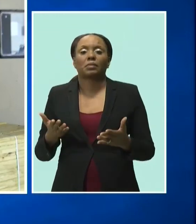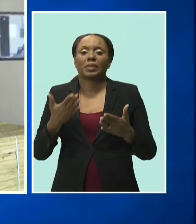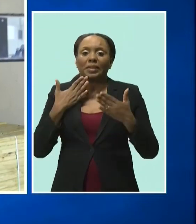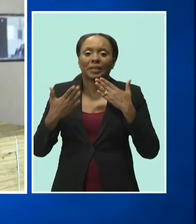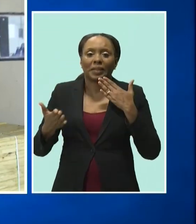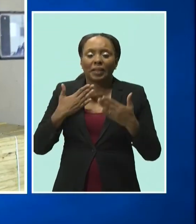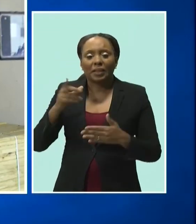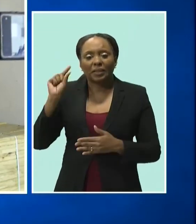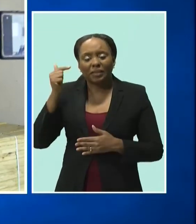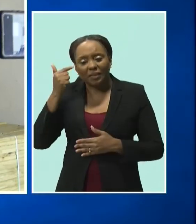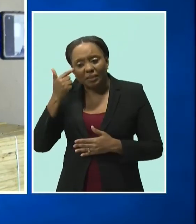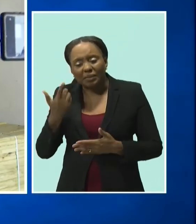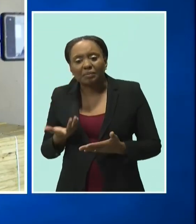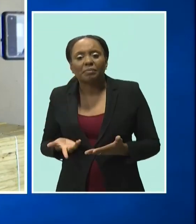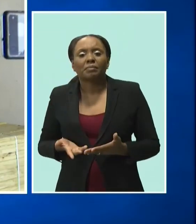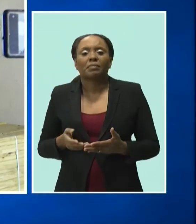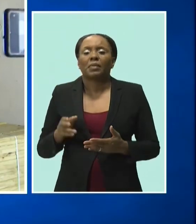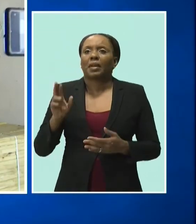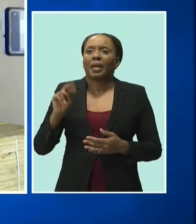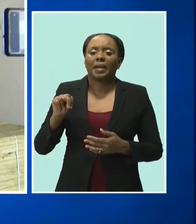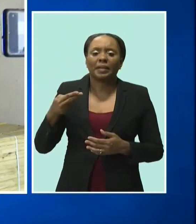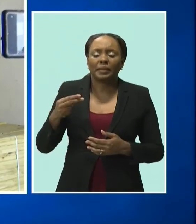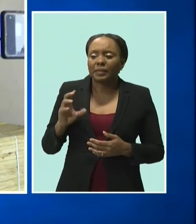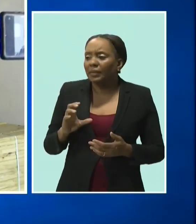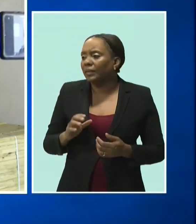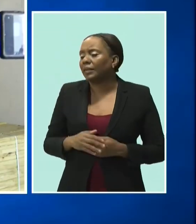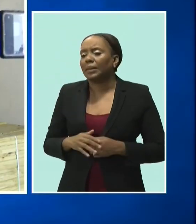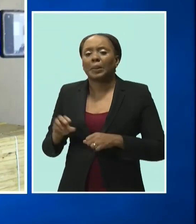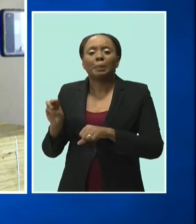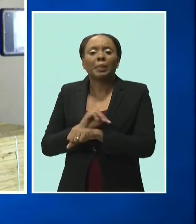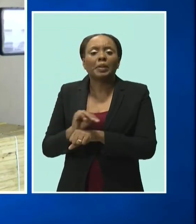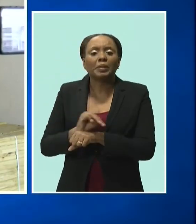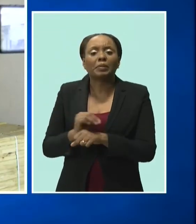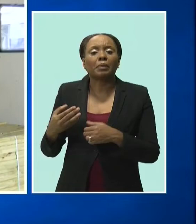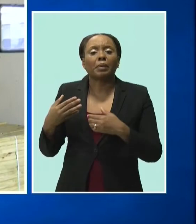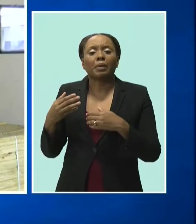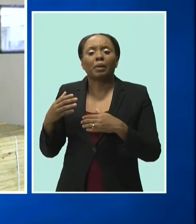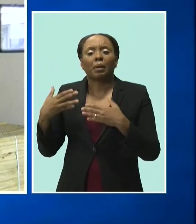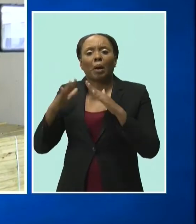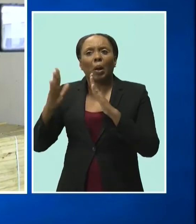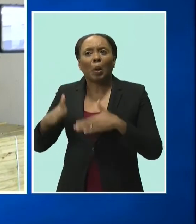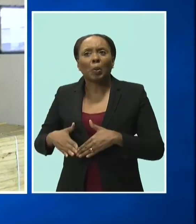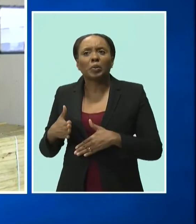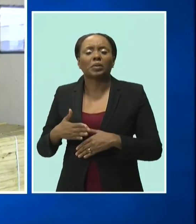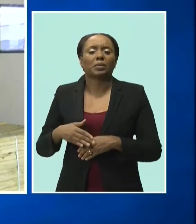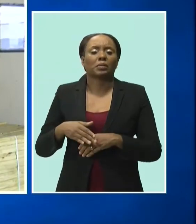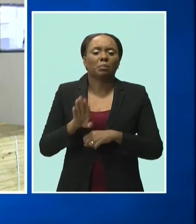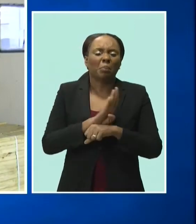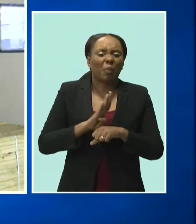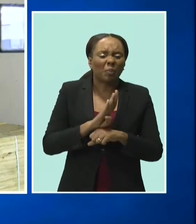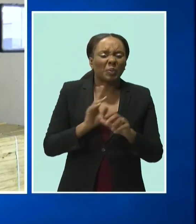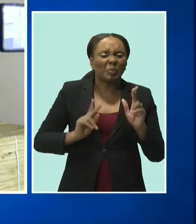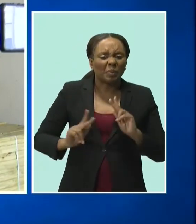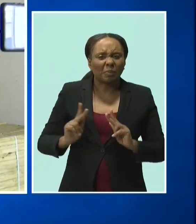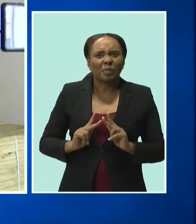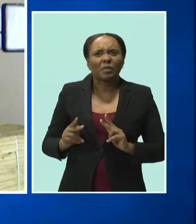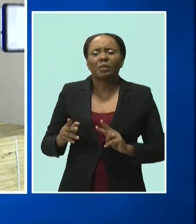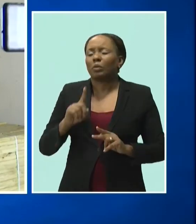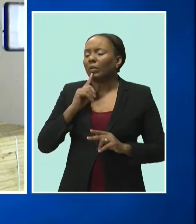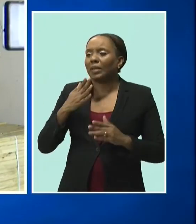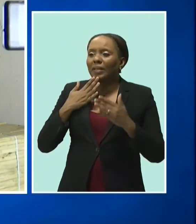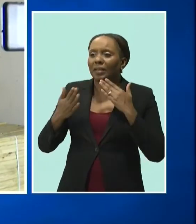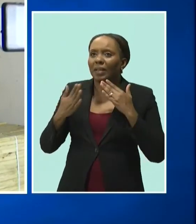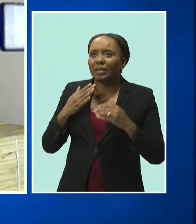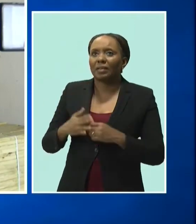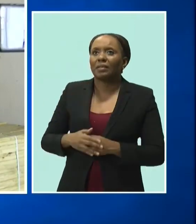you on behalf of the Ministry of Housing, the National Housing Corporation, of course the government and the people of Barbados for such a generous donation. And God,